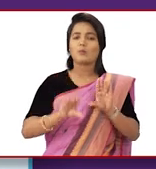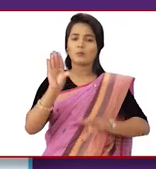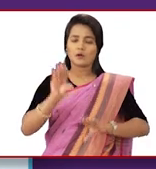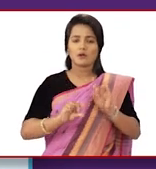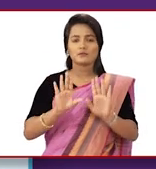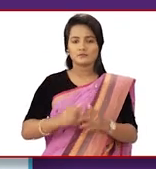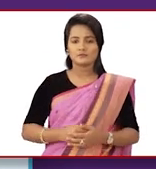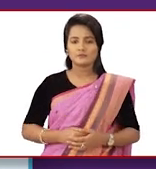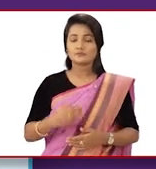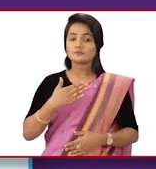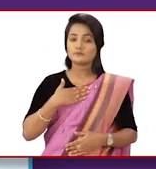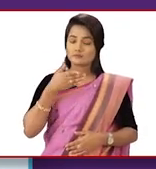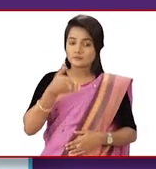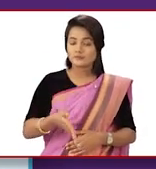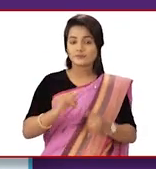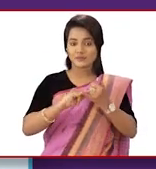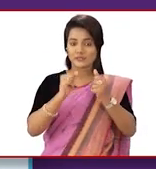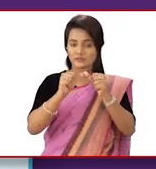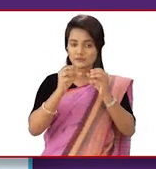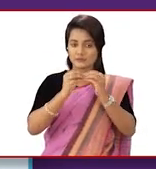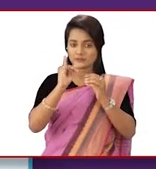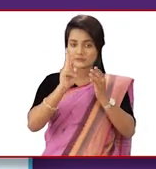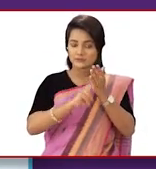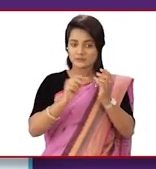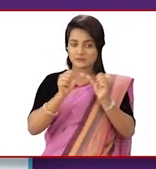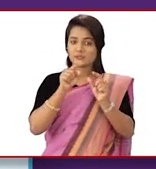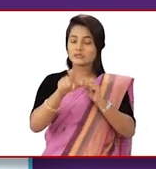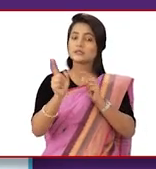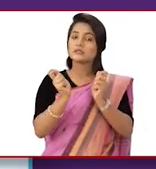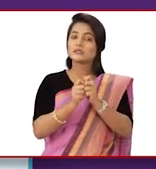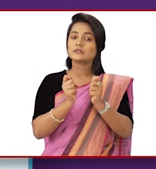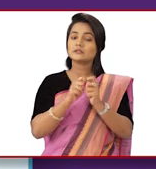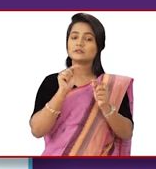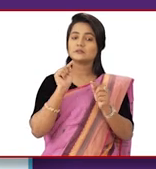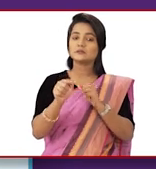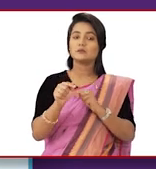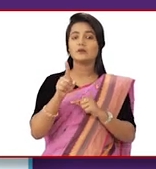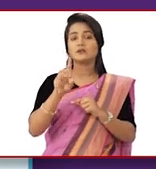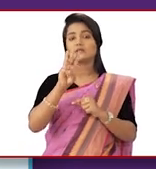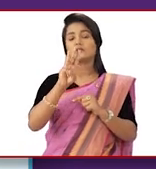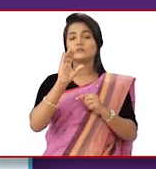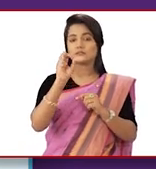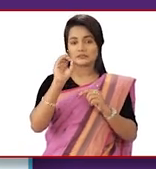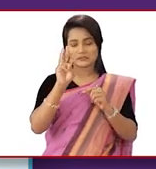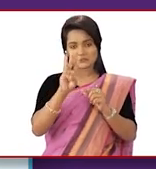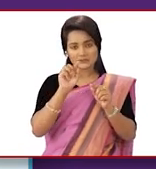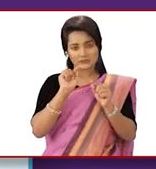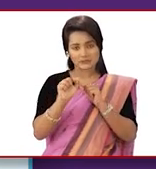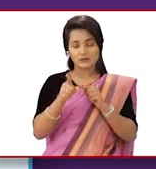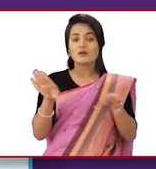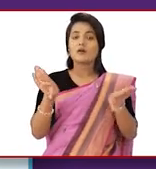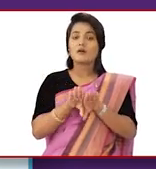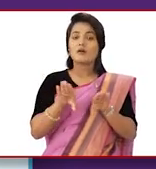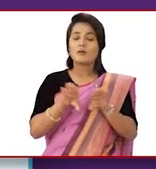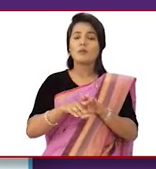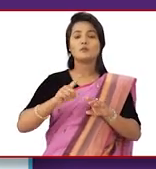I'll go to Sabeena for a bit you've been working through wow regarding equality of